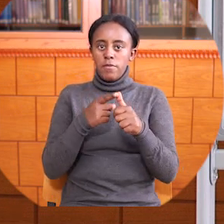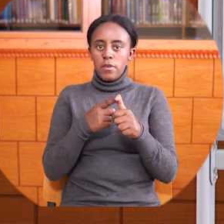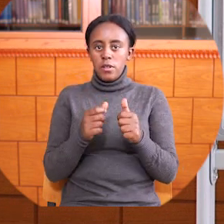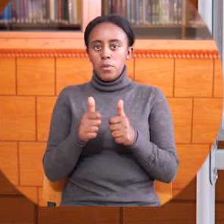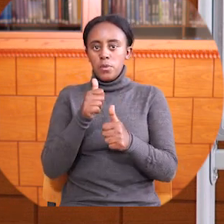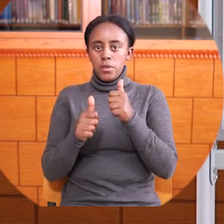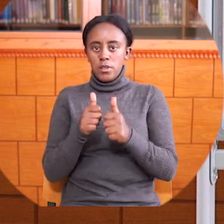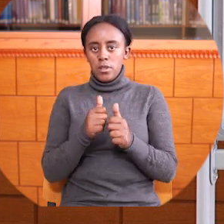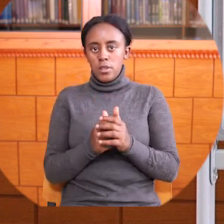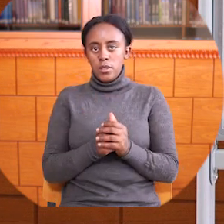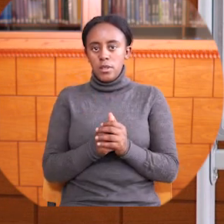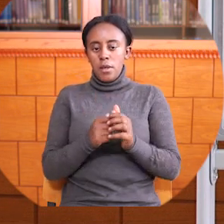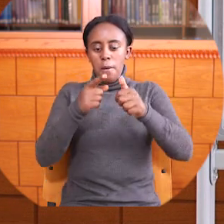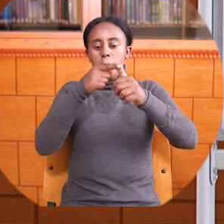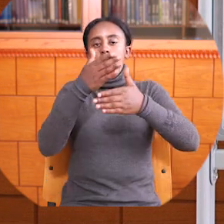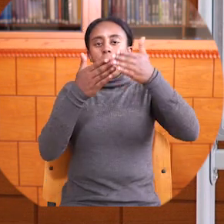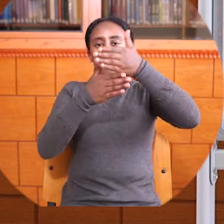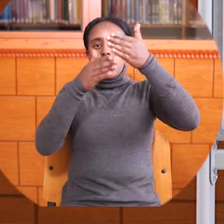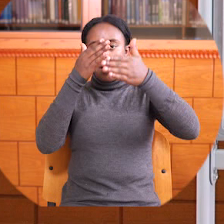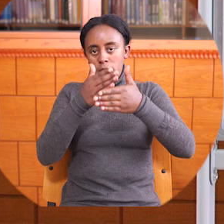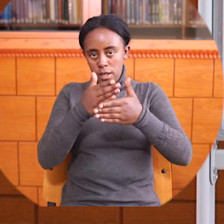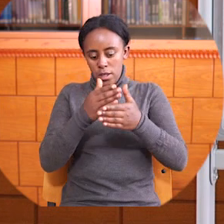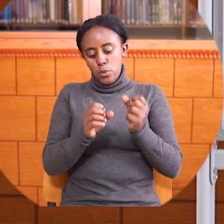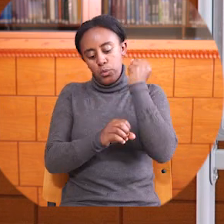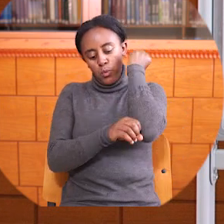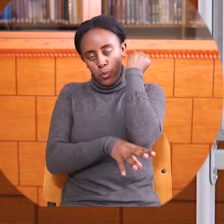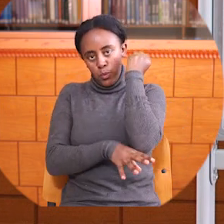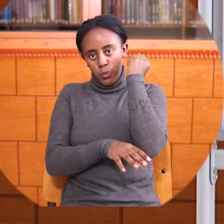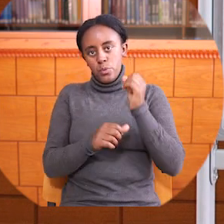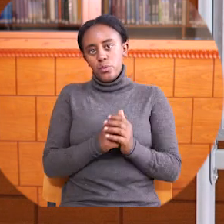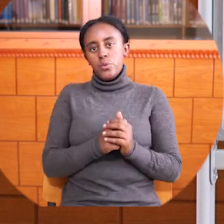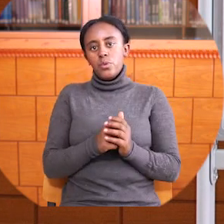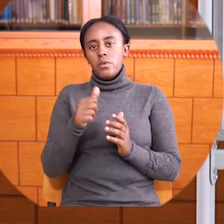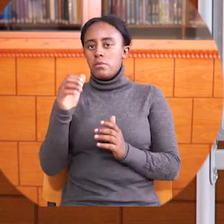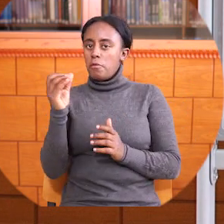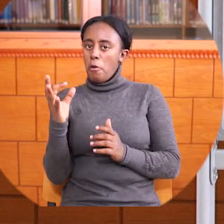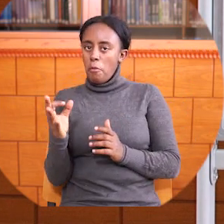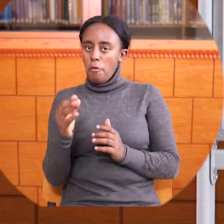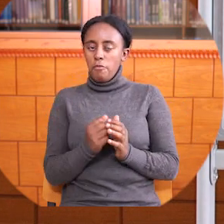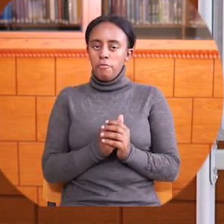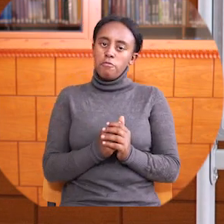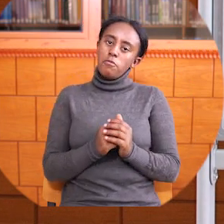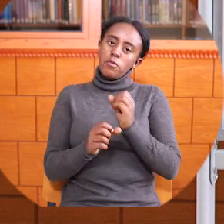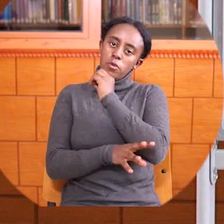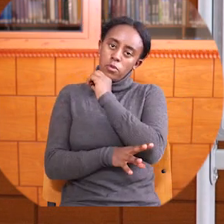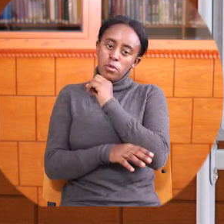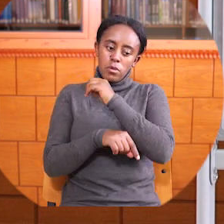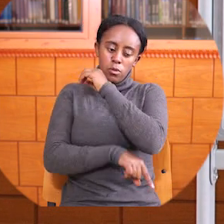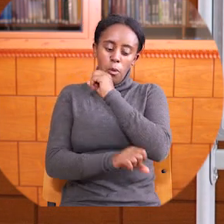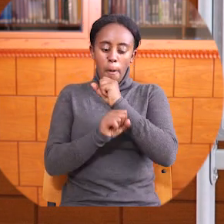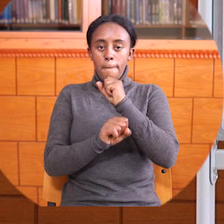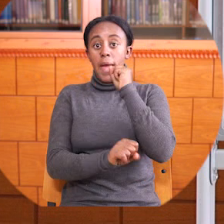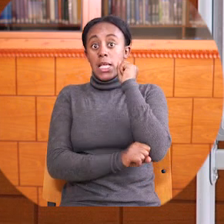which is primary root or main root. Primary root is a type of root which is grow at the base